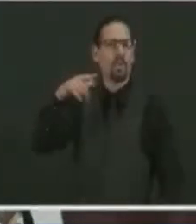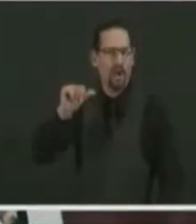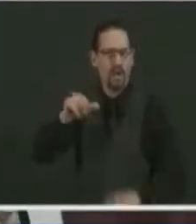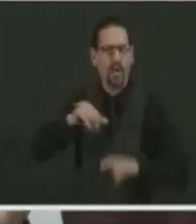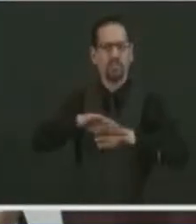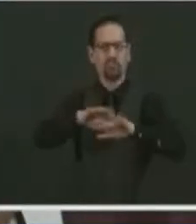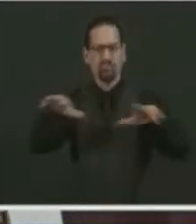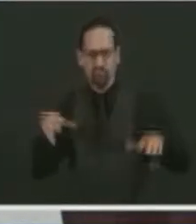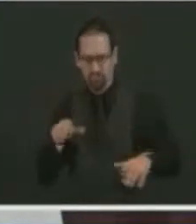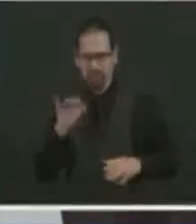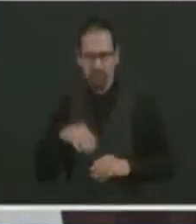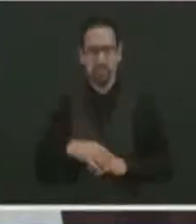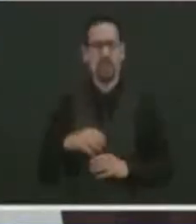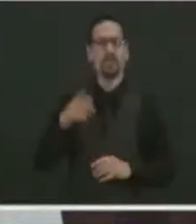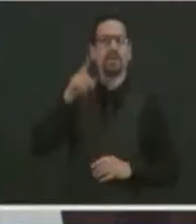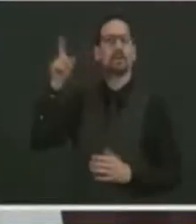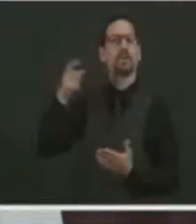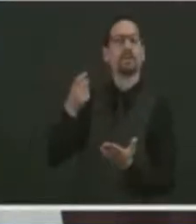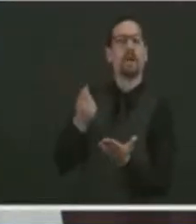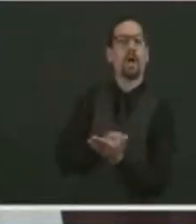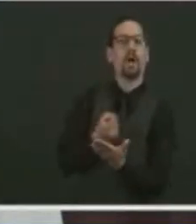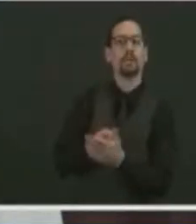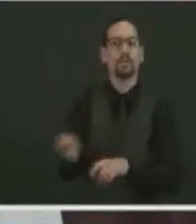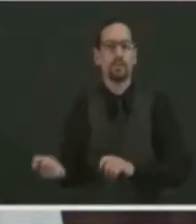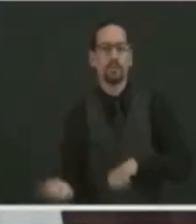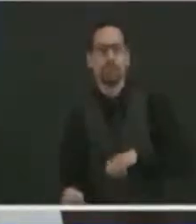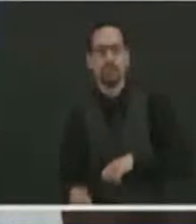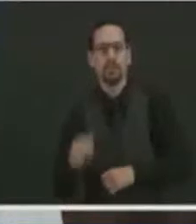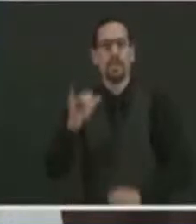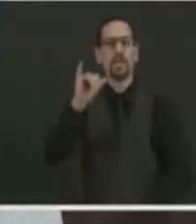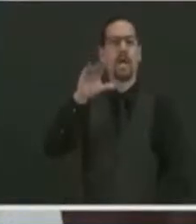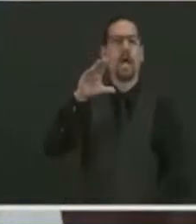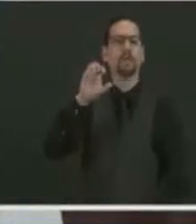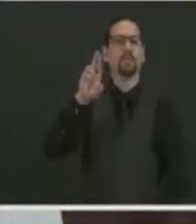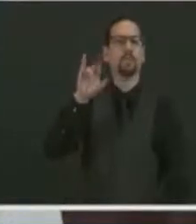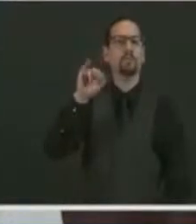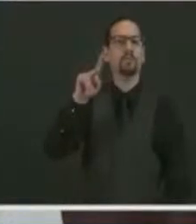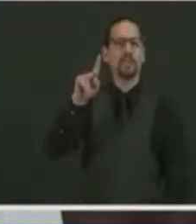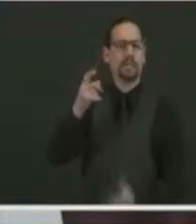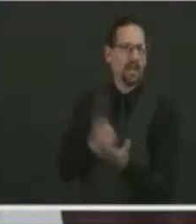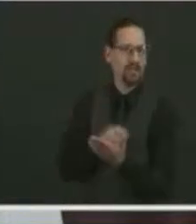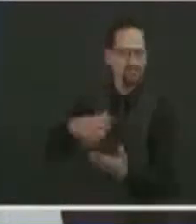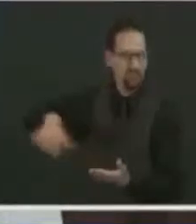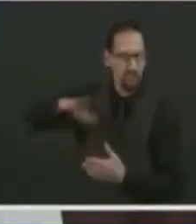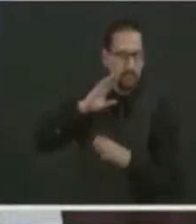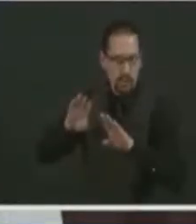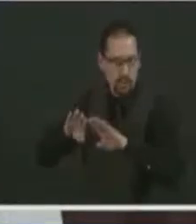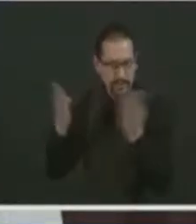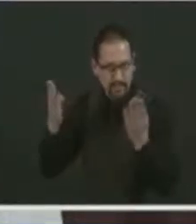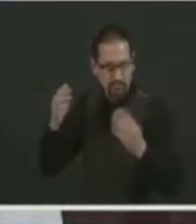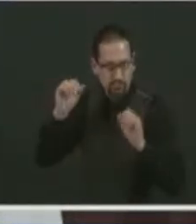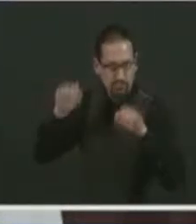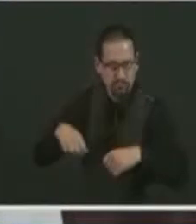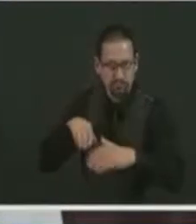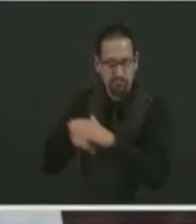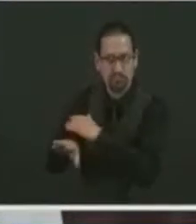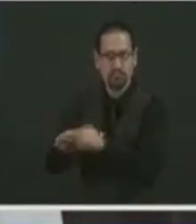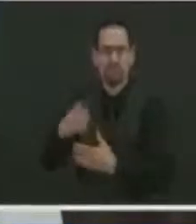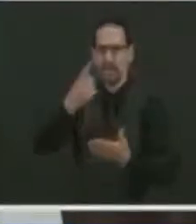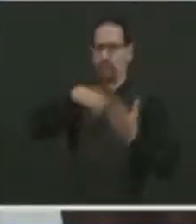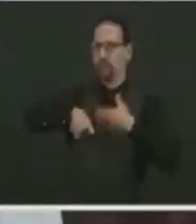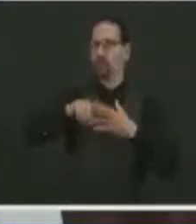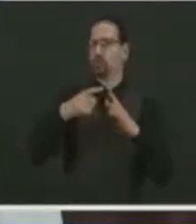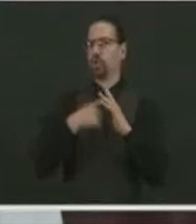rinks, pools, etc., are going to begin reopening next week. As of this morning, there are new